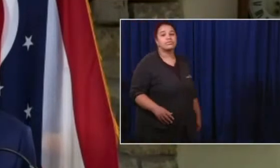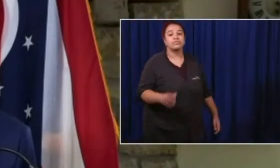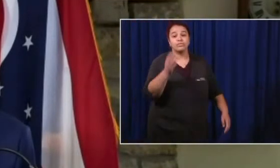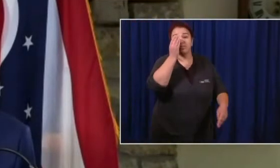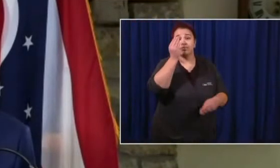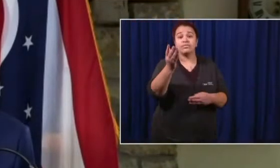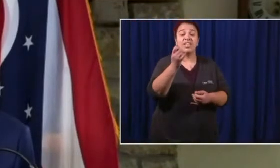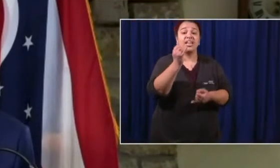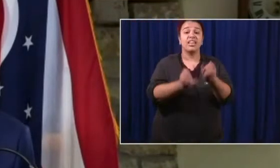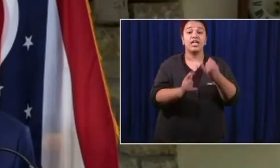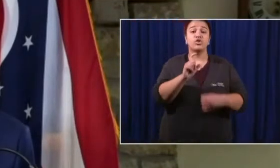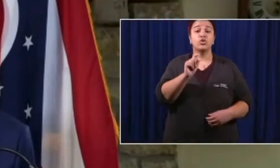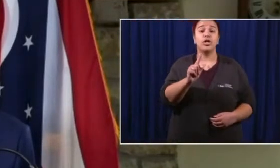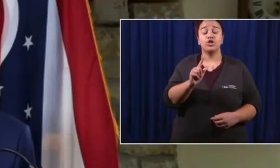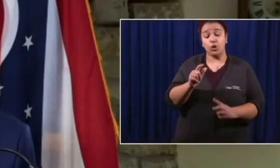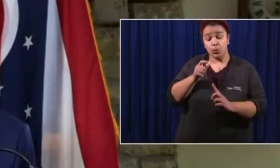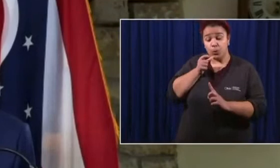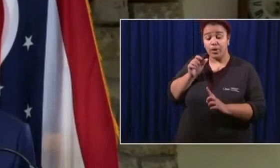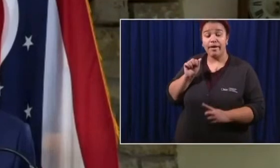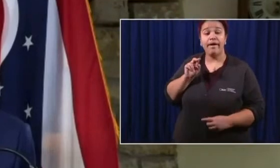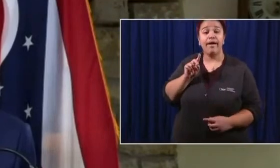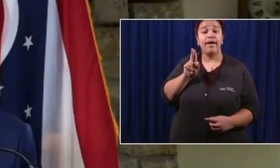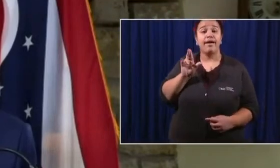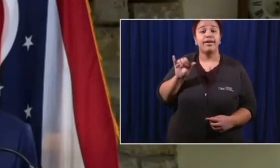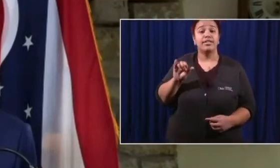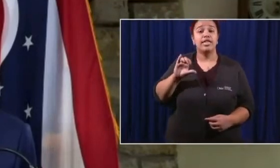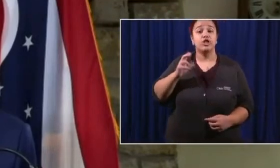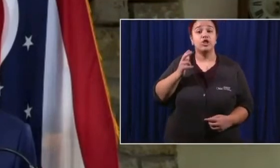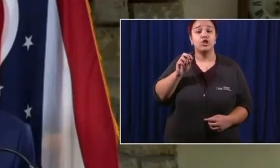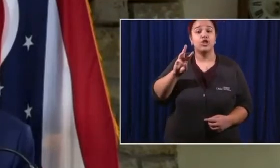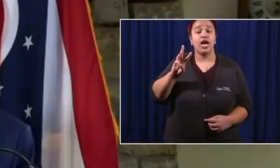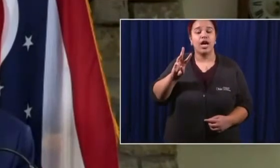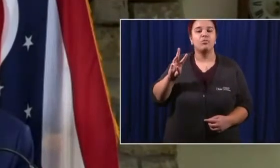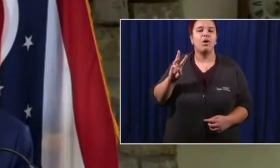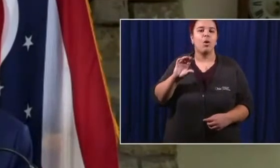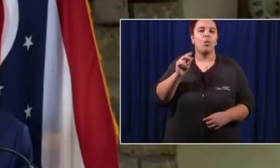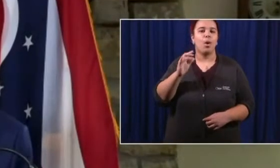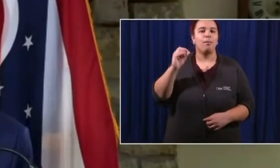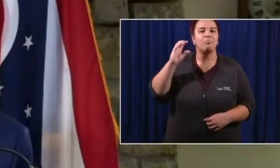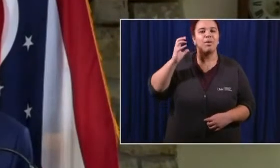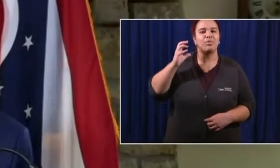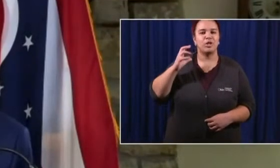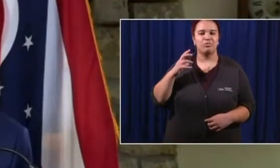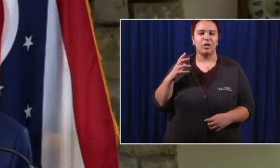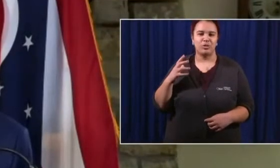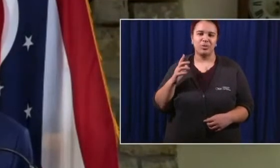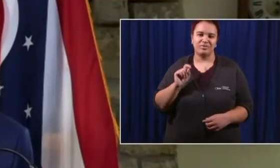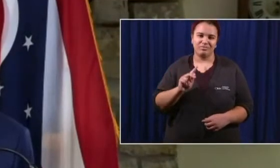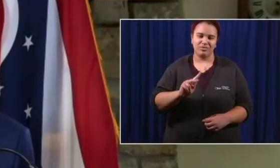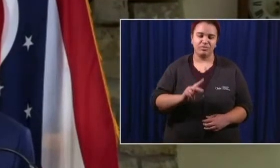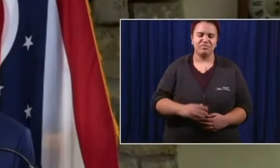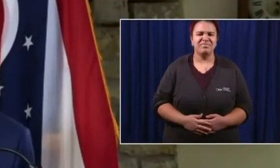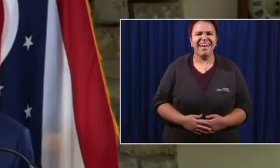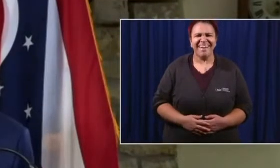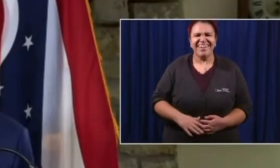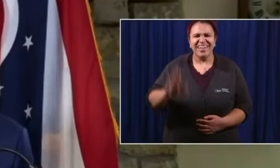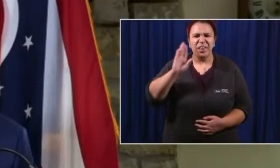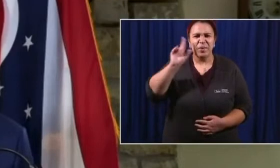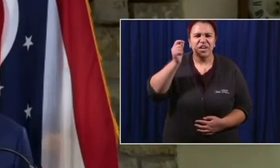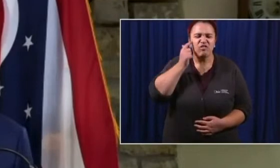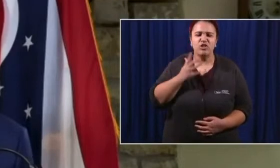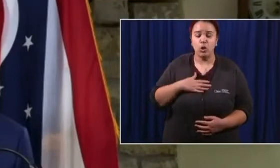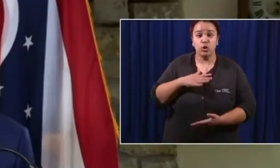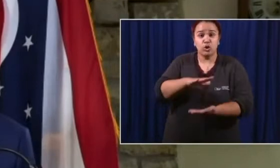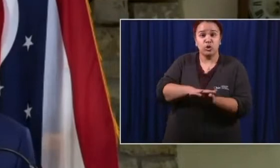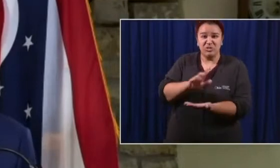and Television. Hey, Andy. Hi, Governor. Also a question regarding the school notification system. When